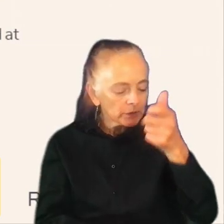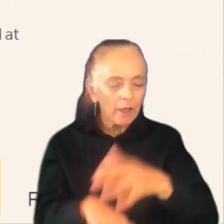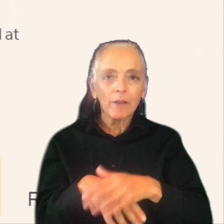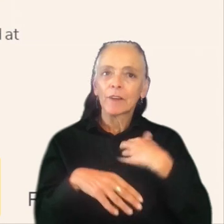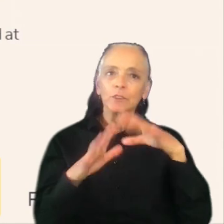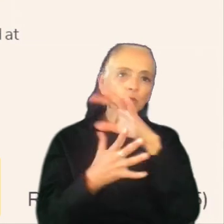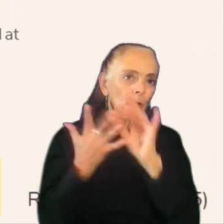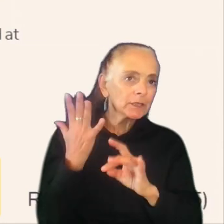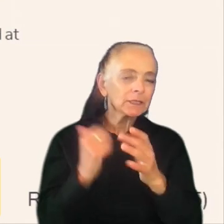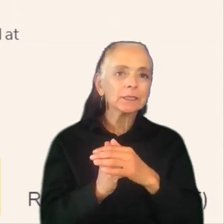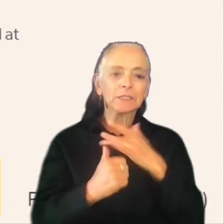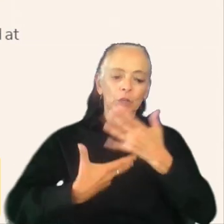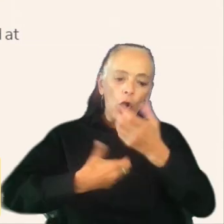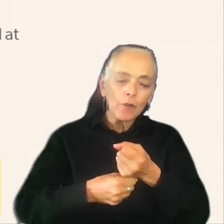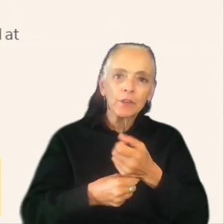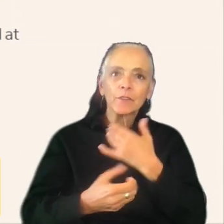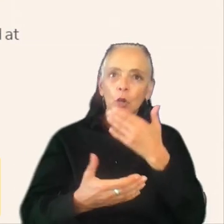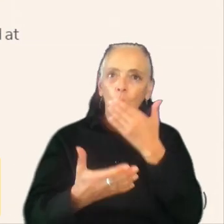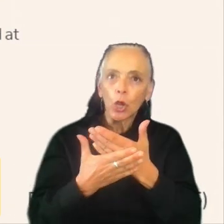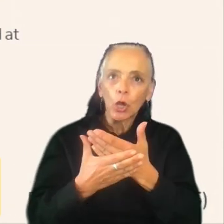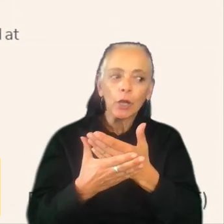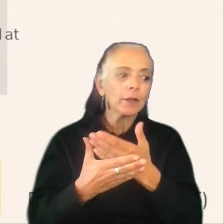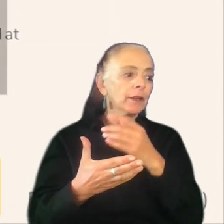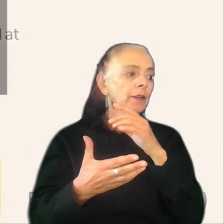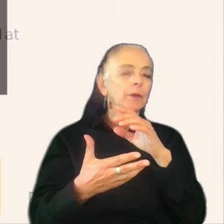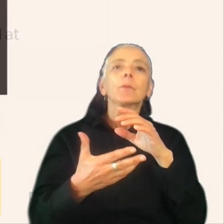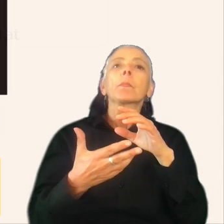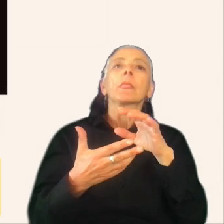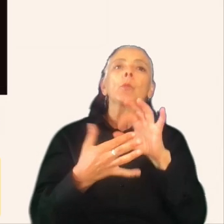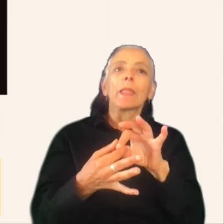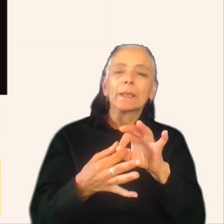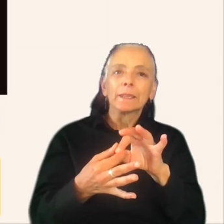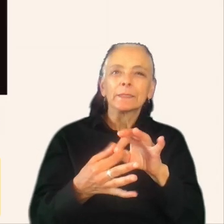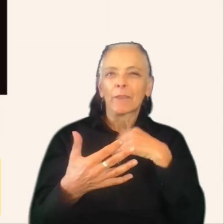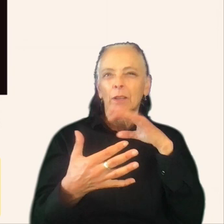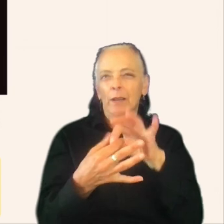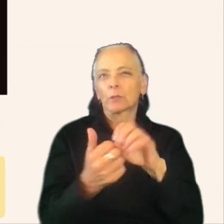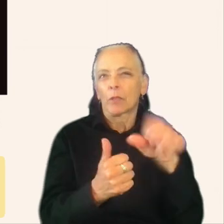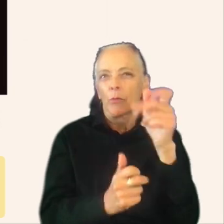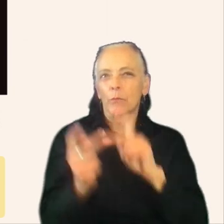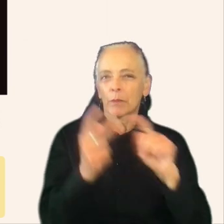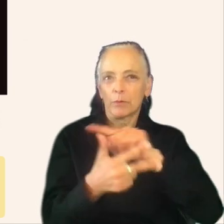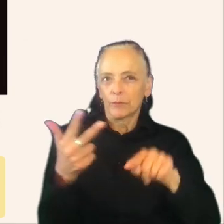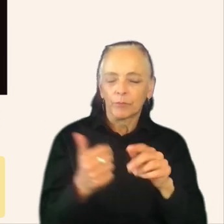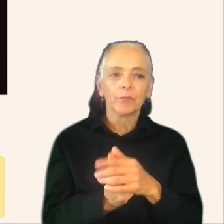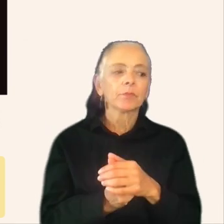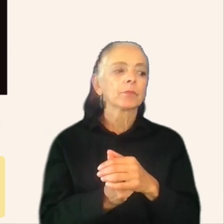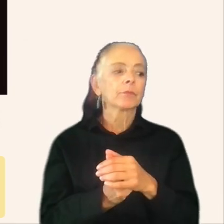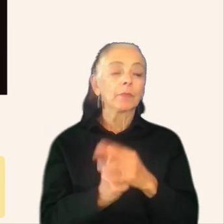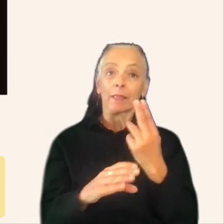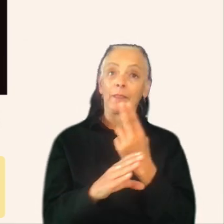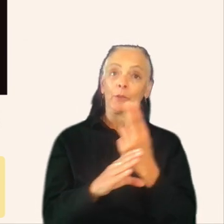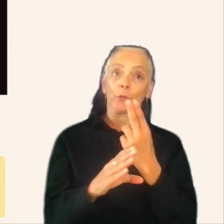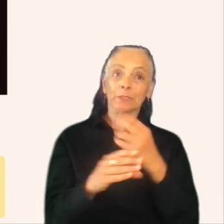over things, competence, feeling good at doing something, and relatedness, having a connection to other people. The three games I